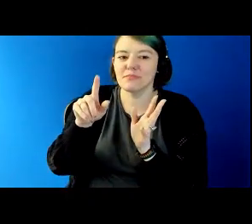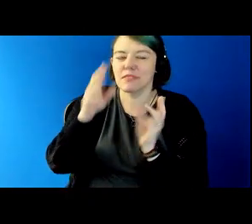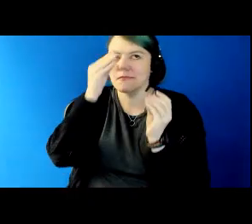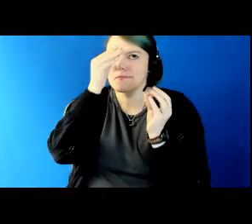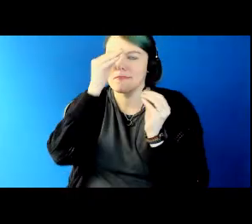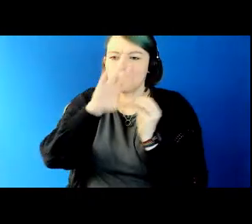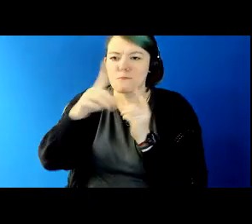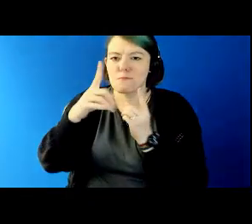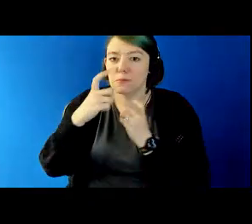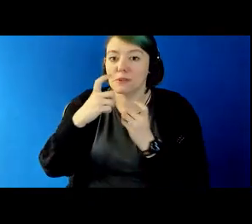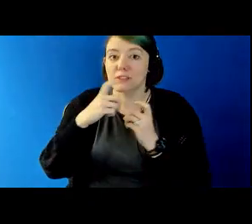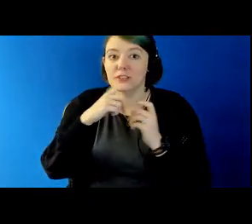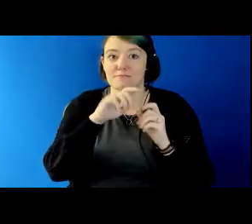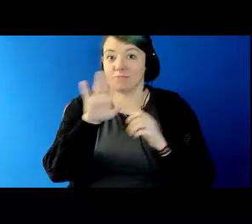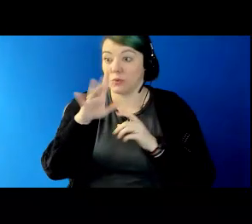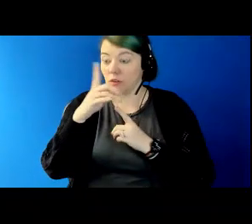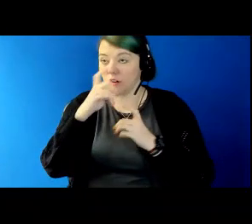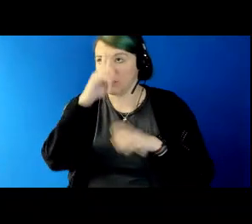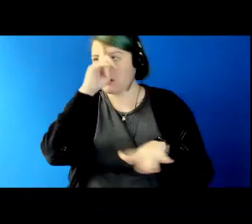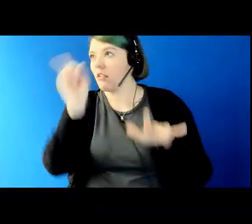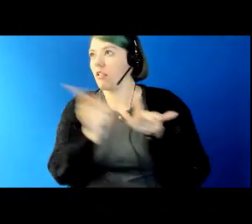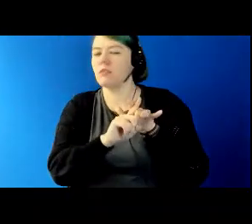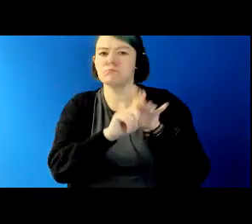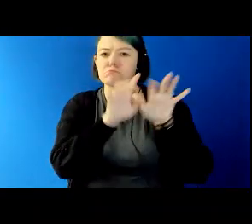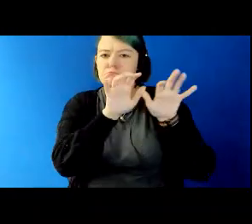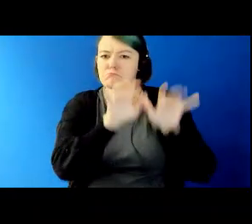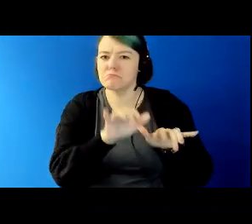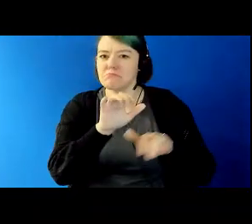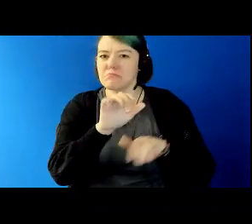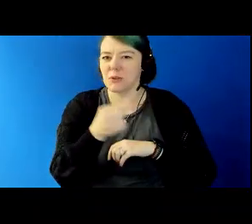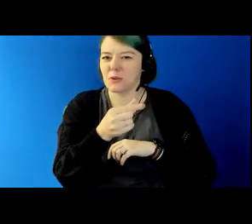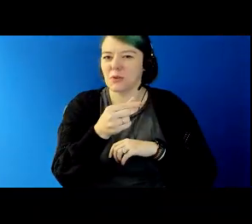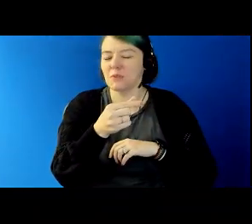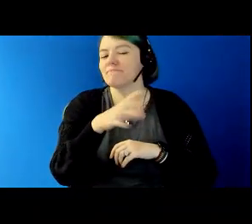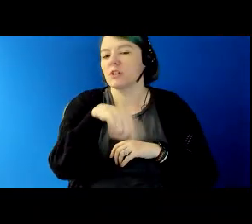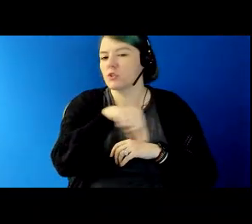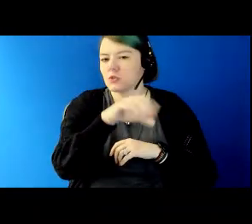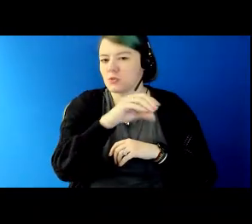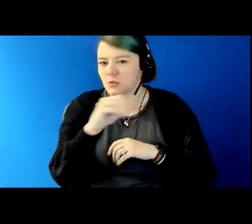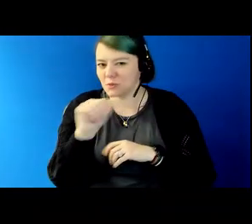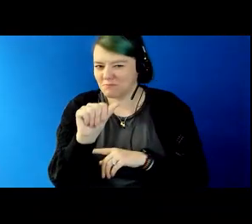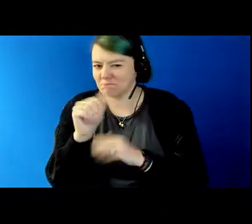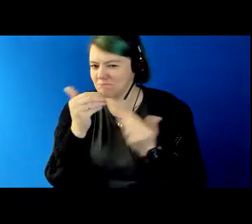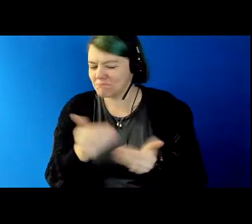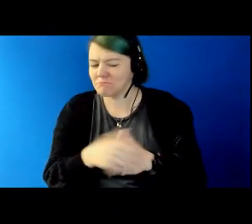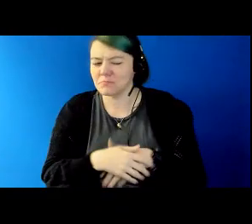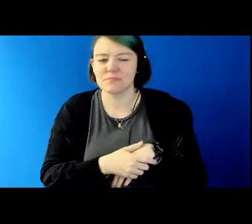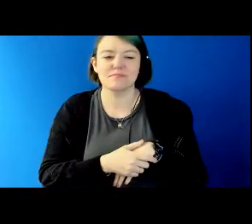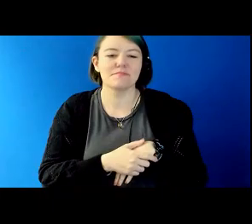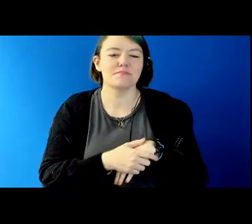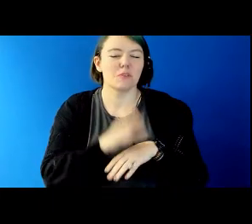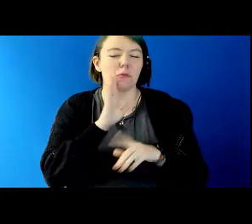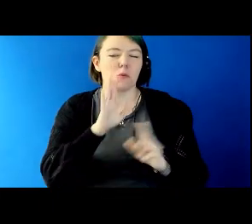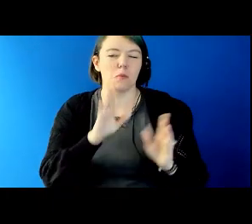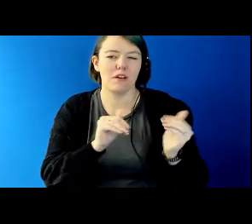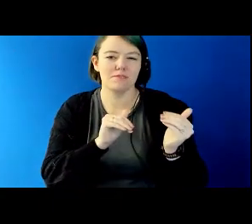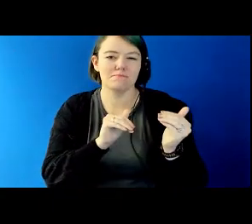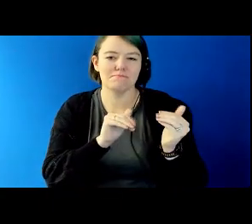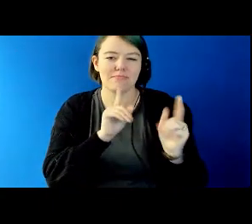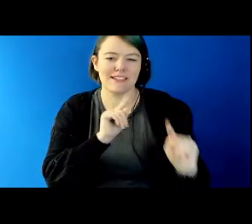answer feature to ask questions that we can address in that second break we'll have. So before the break, we explored how leadership